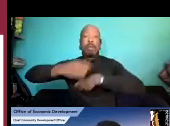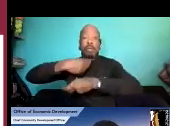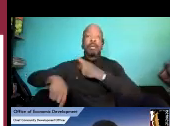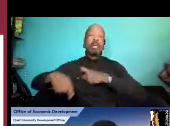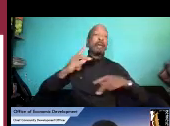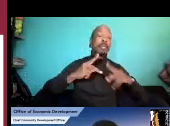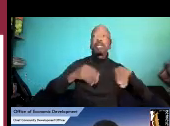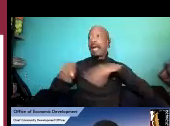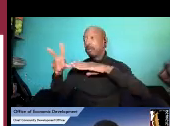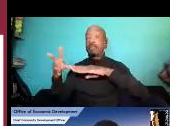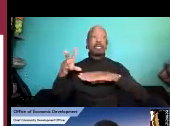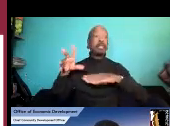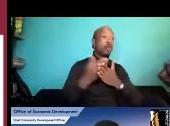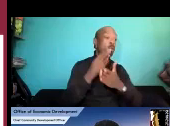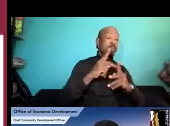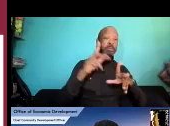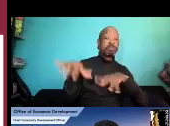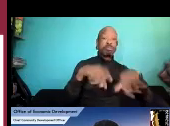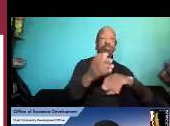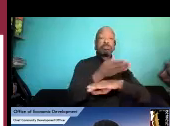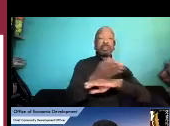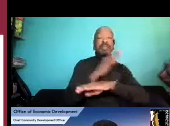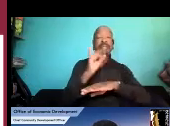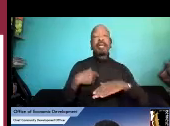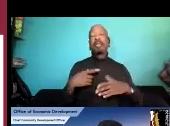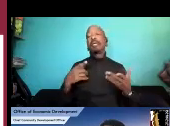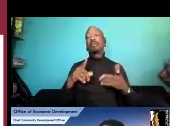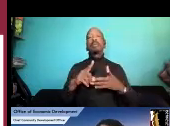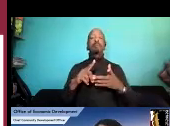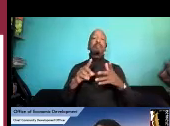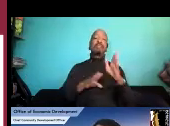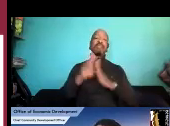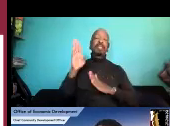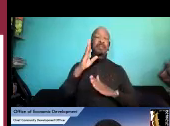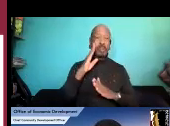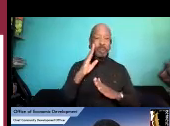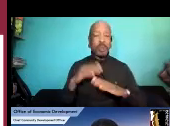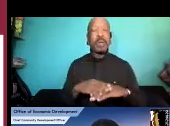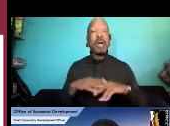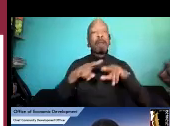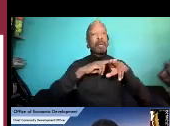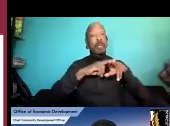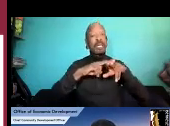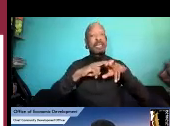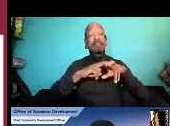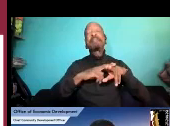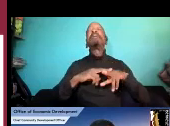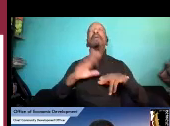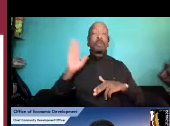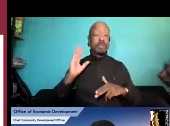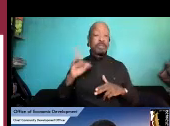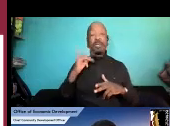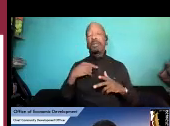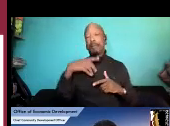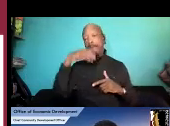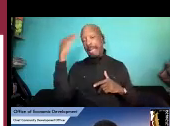through and sort of ravaged the traditional hub of Black-owned enterprise and Black-owned businesses in Berkeley. But